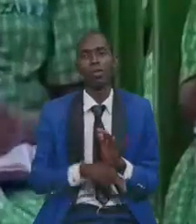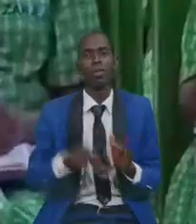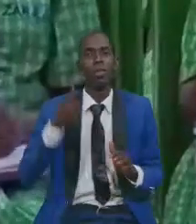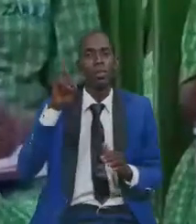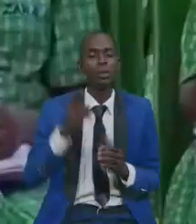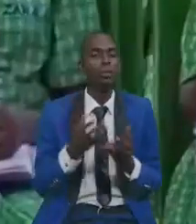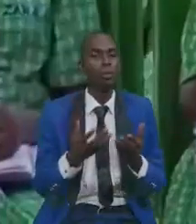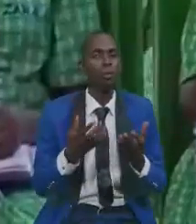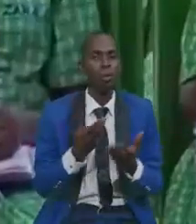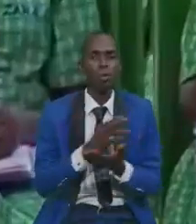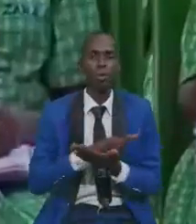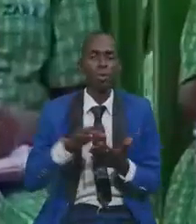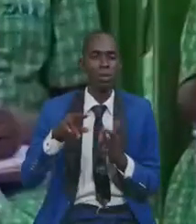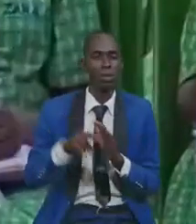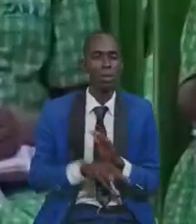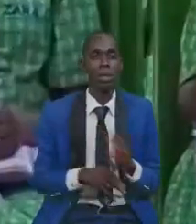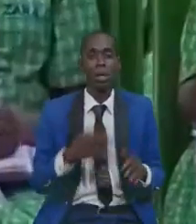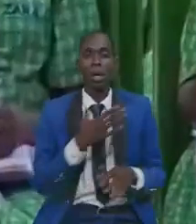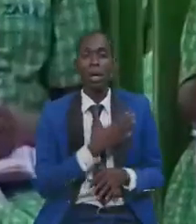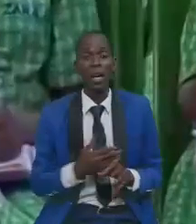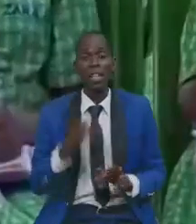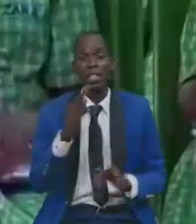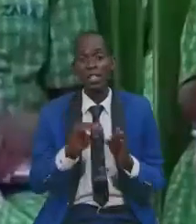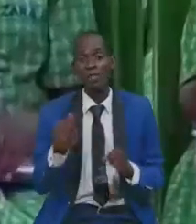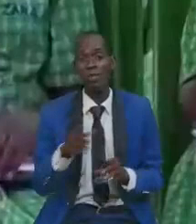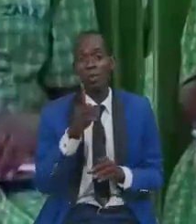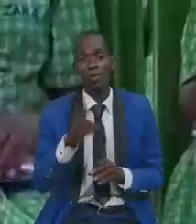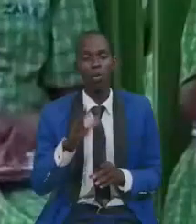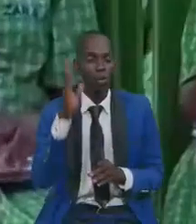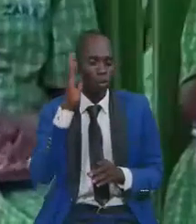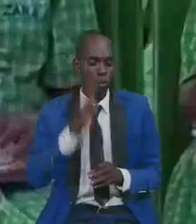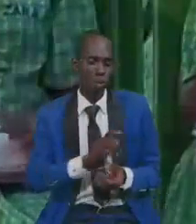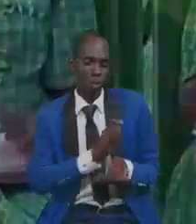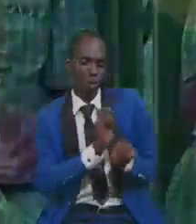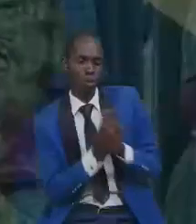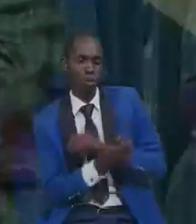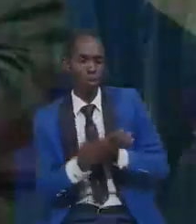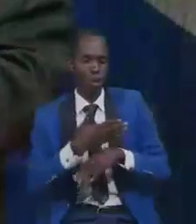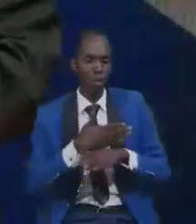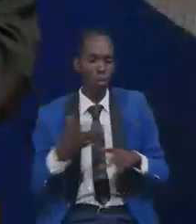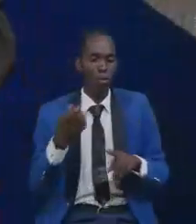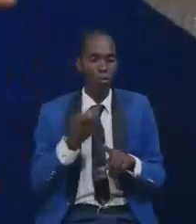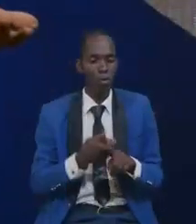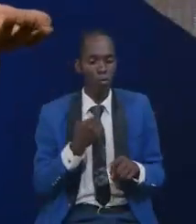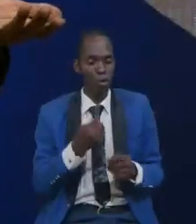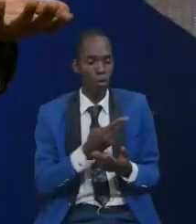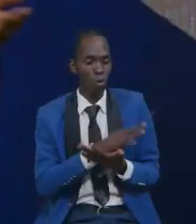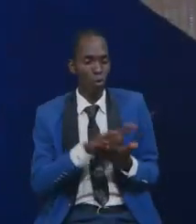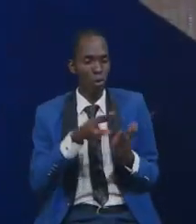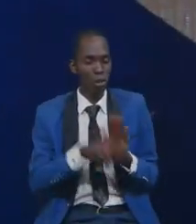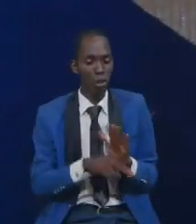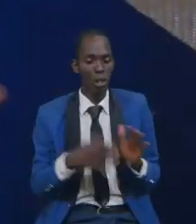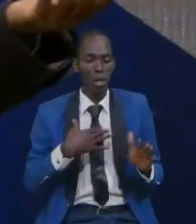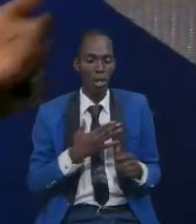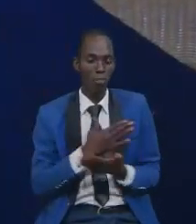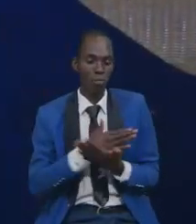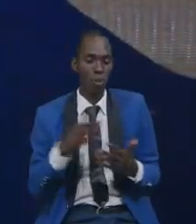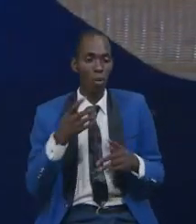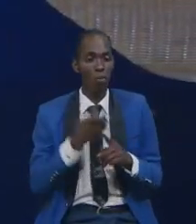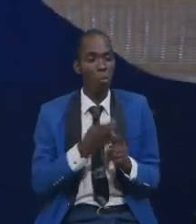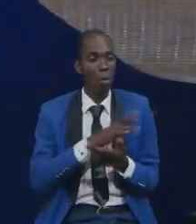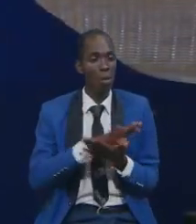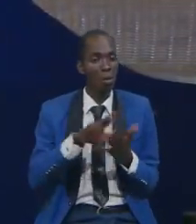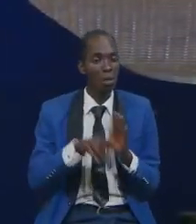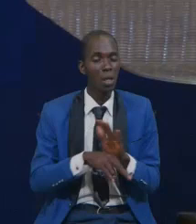with holiness. And if anyone will turn away from the holiness and turn away from the righteous and take the promise of